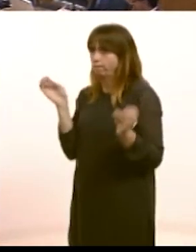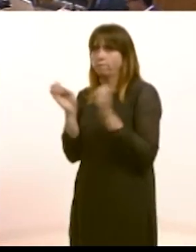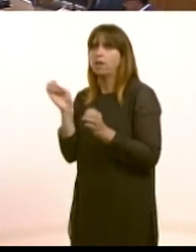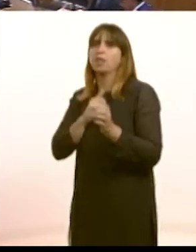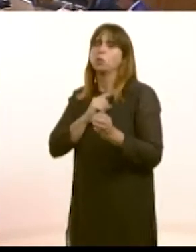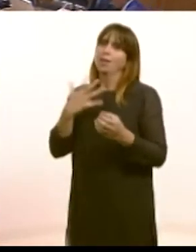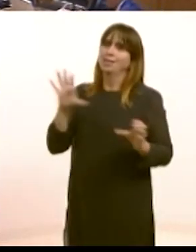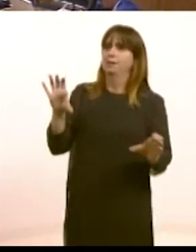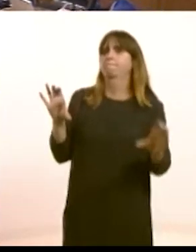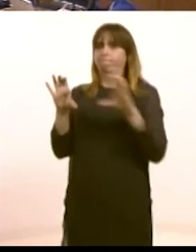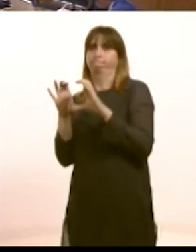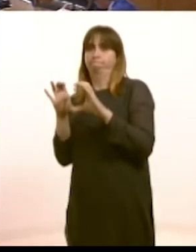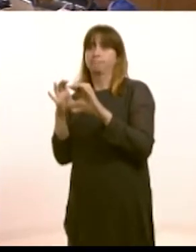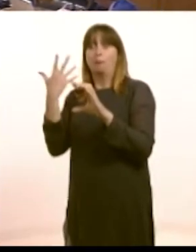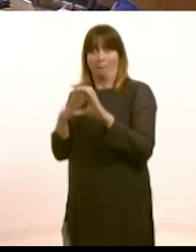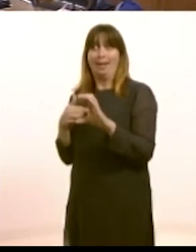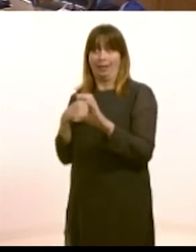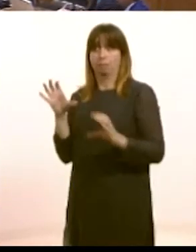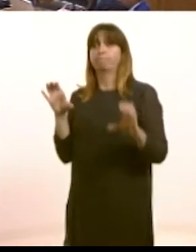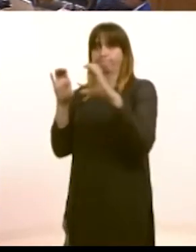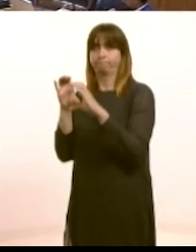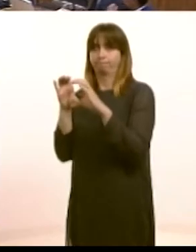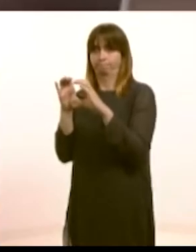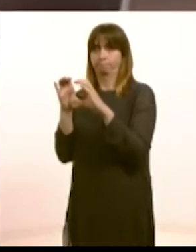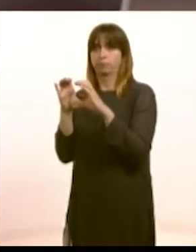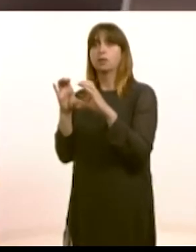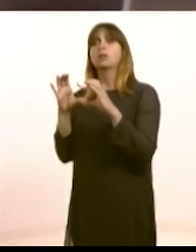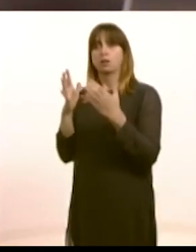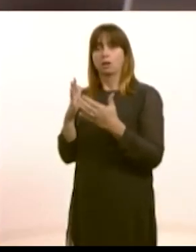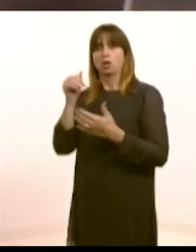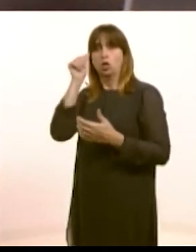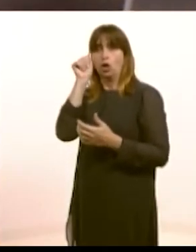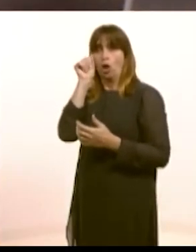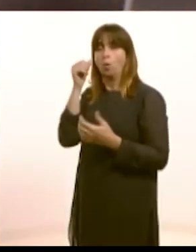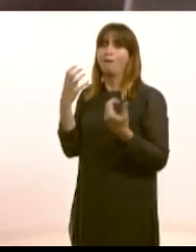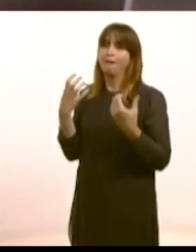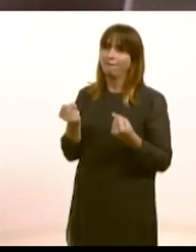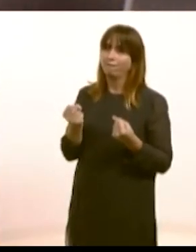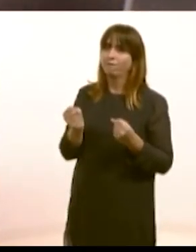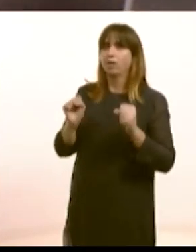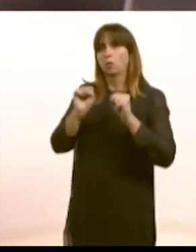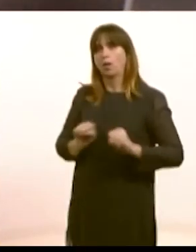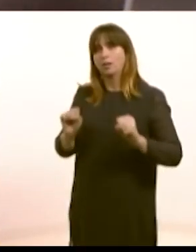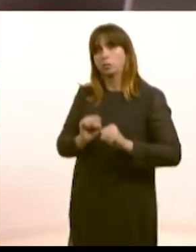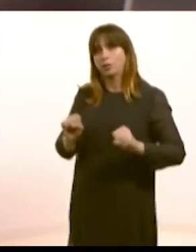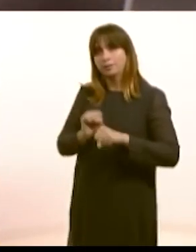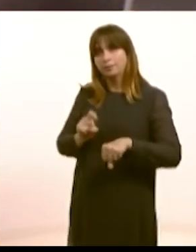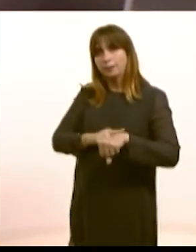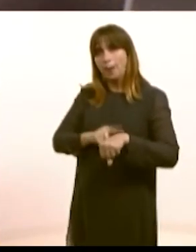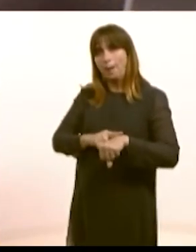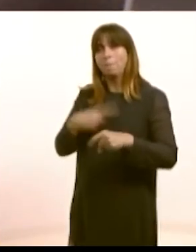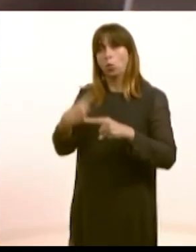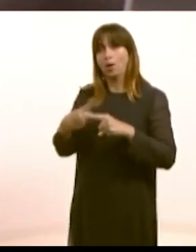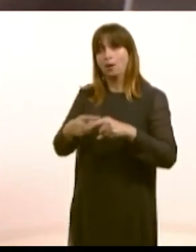investment that has been put in. It means, of course, that the numbers waiting and the times that people are, that youngsters are waiting have gone